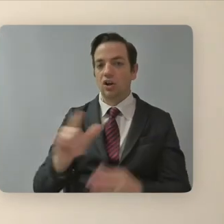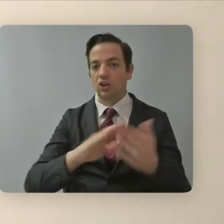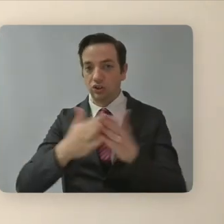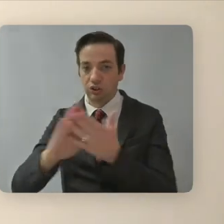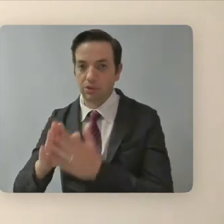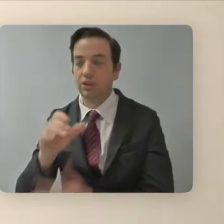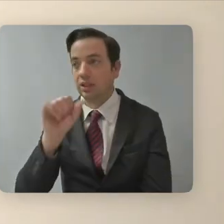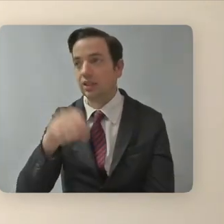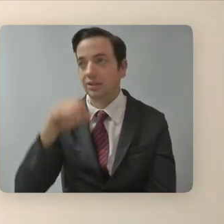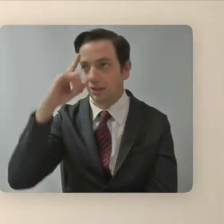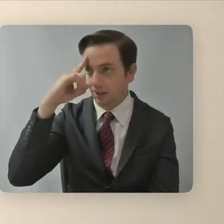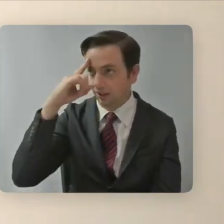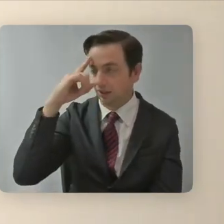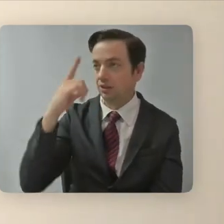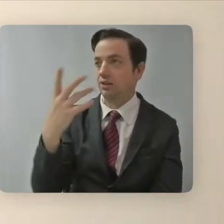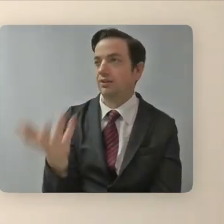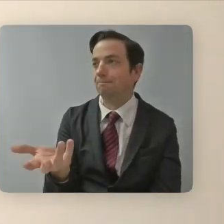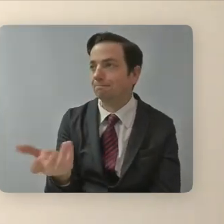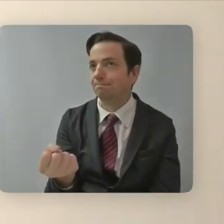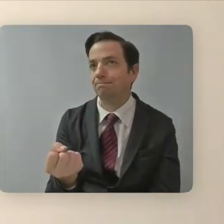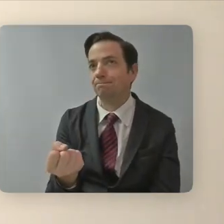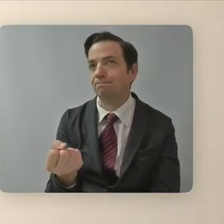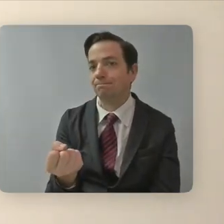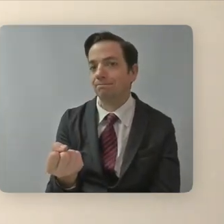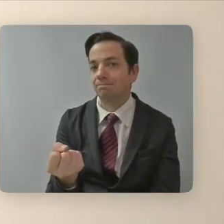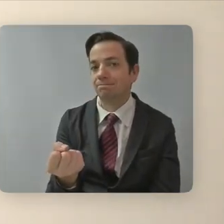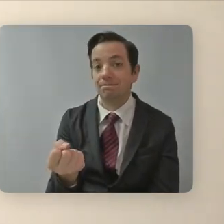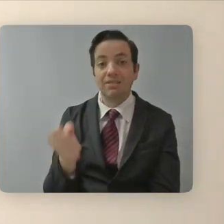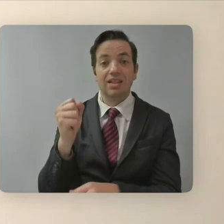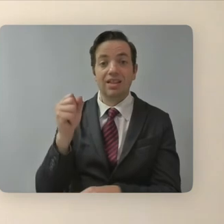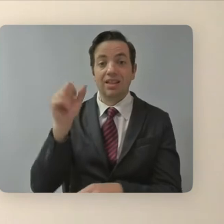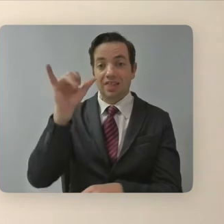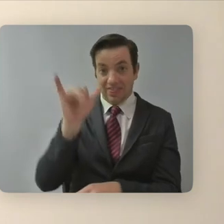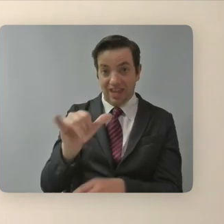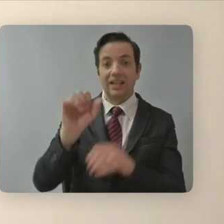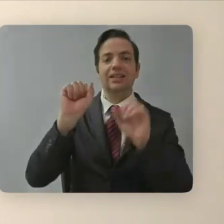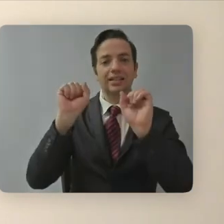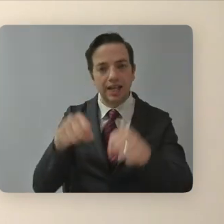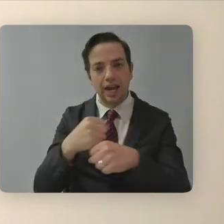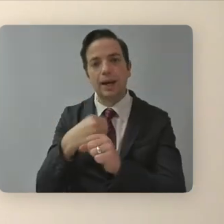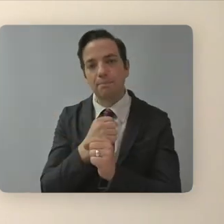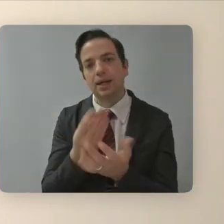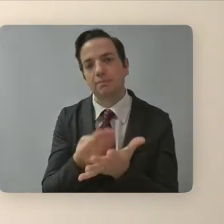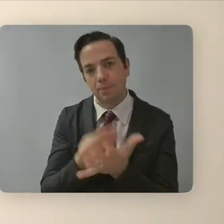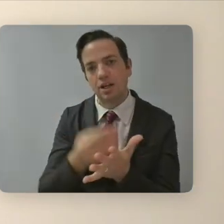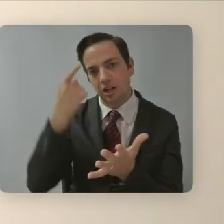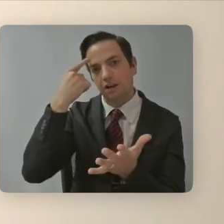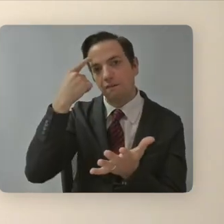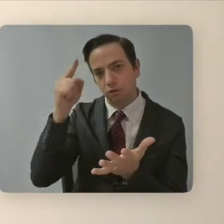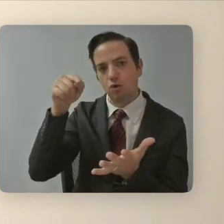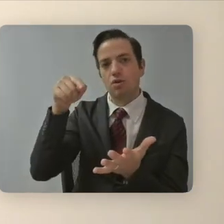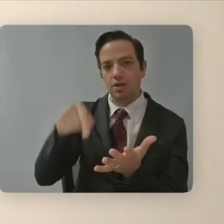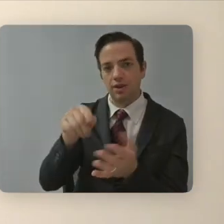I do think that it is a money-making move, you know what I mean? When you have one